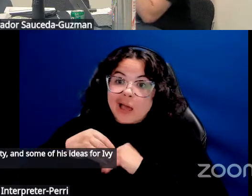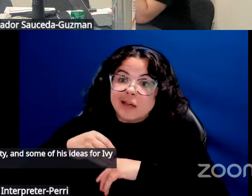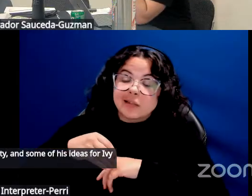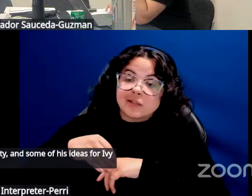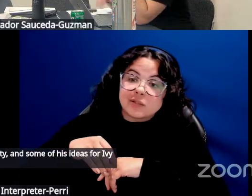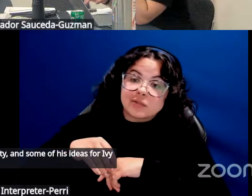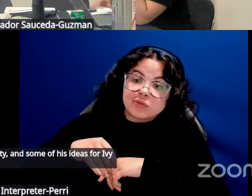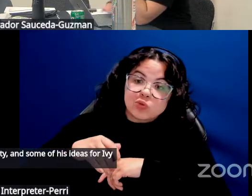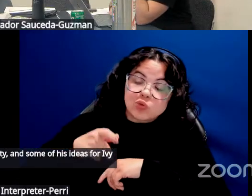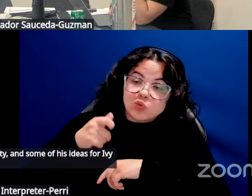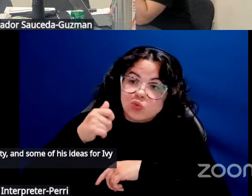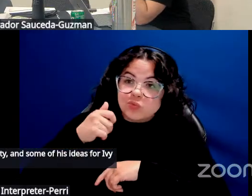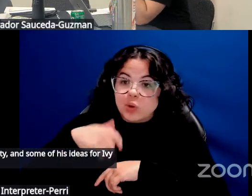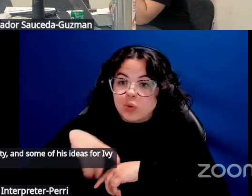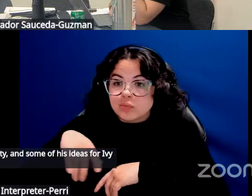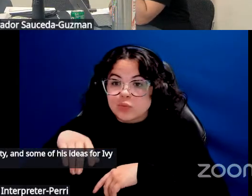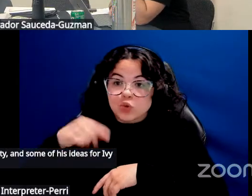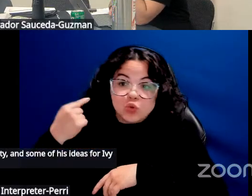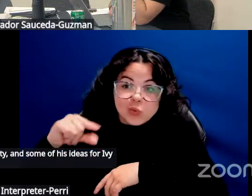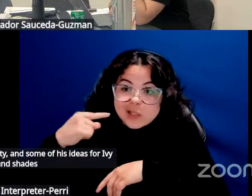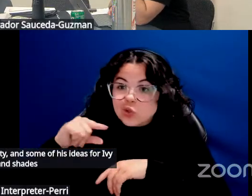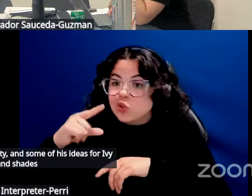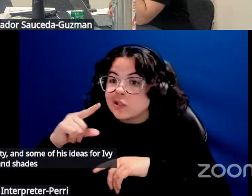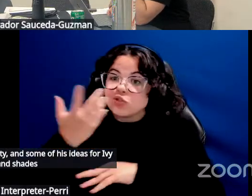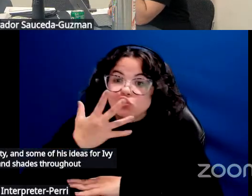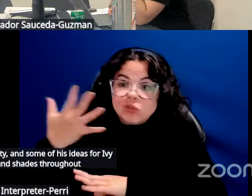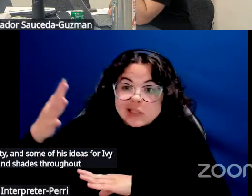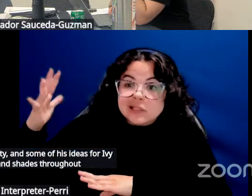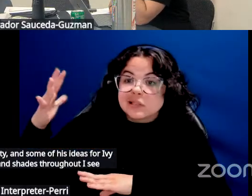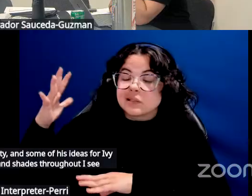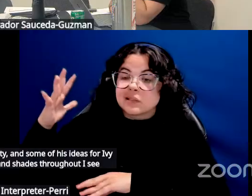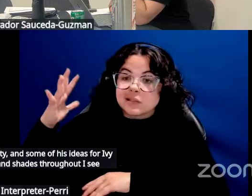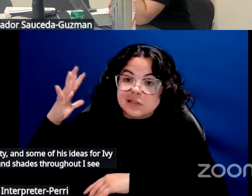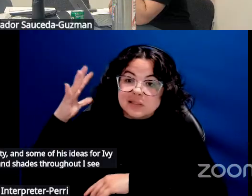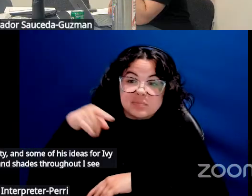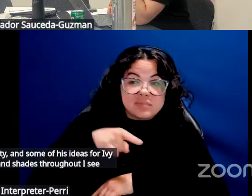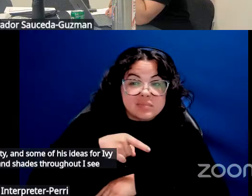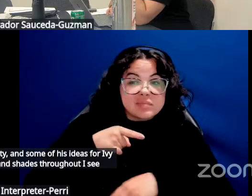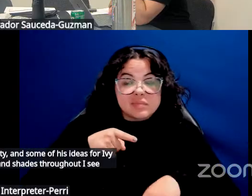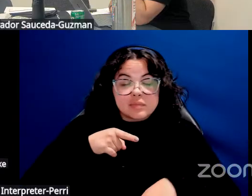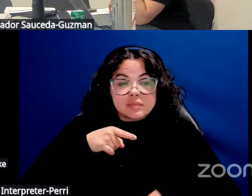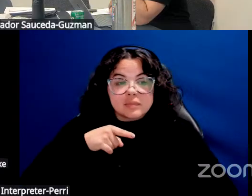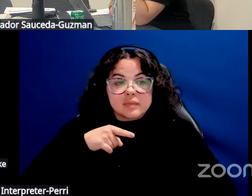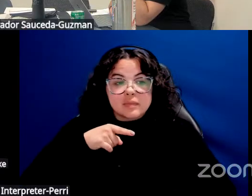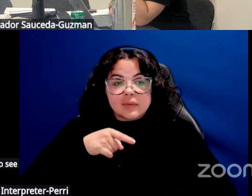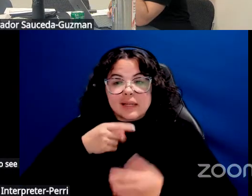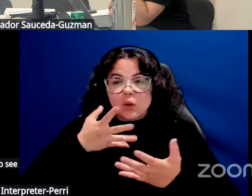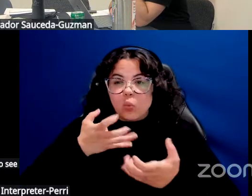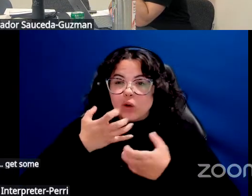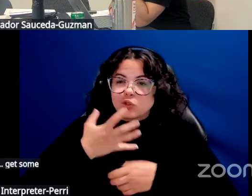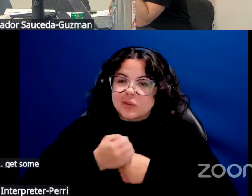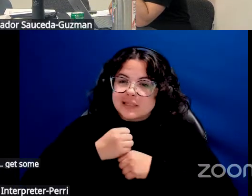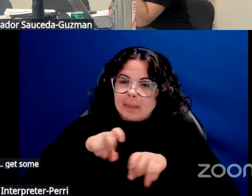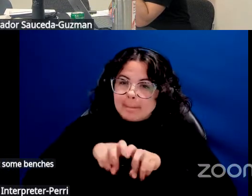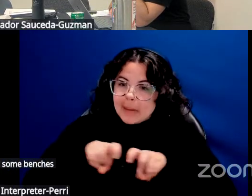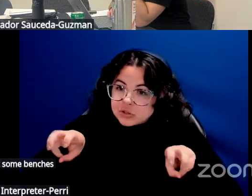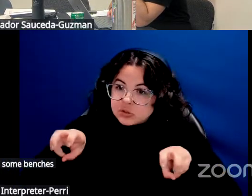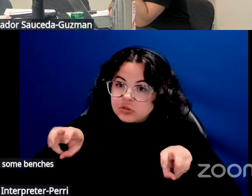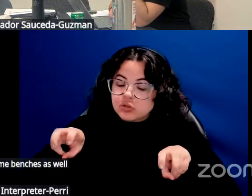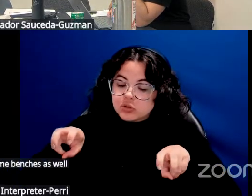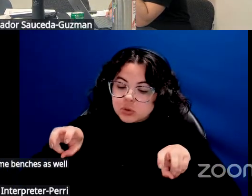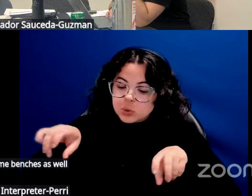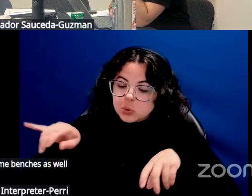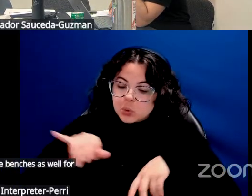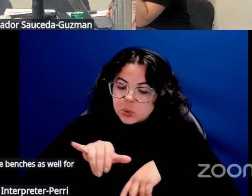in terms of trees and shade throughout IC. He would like to see get some benches as well for